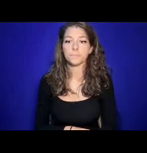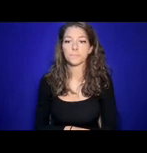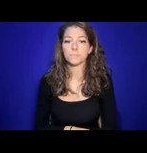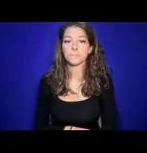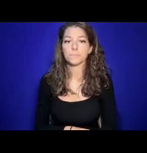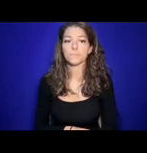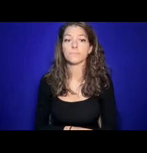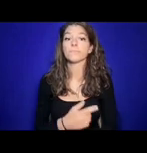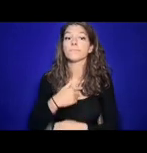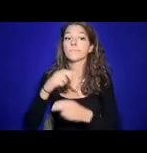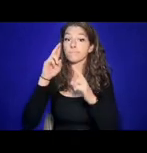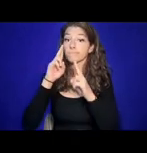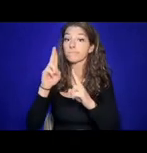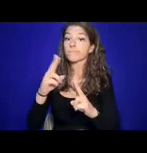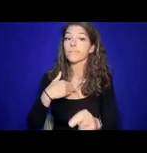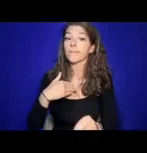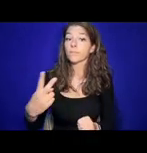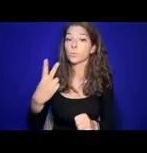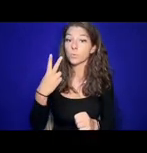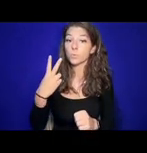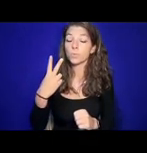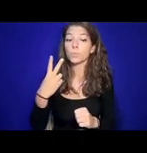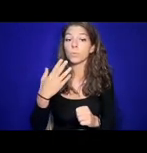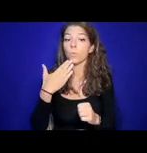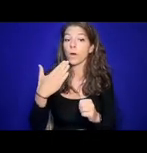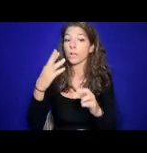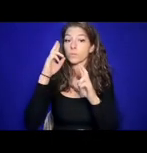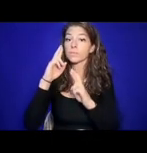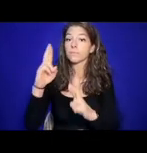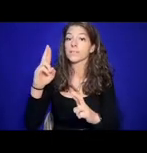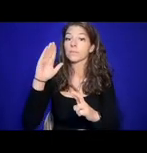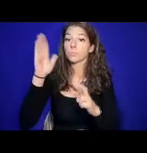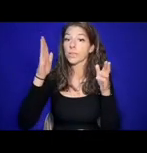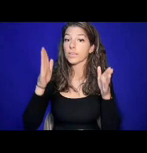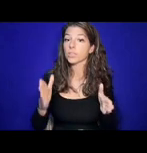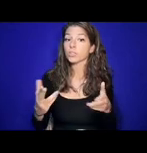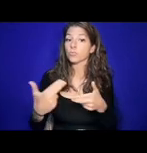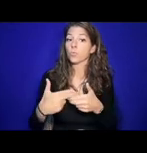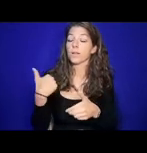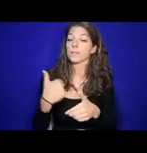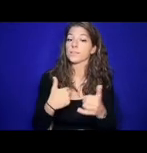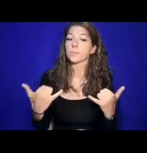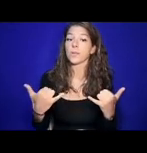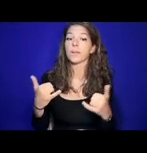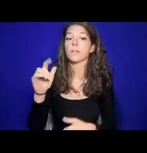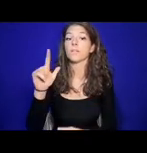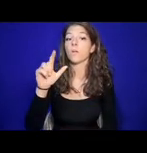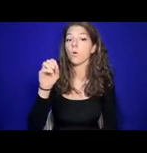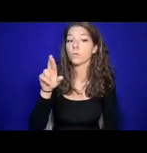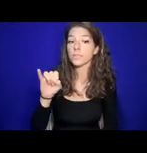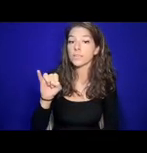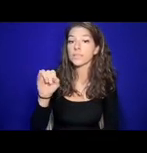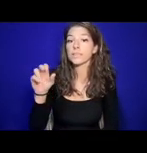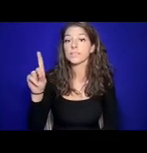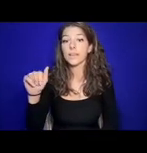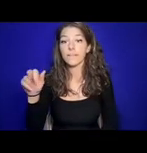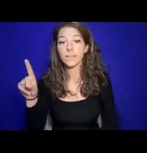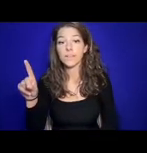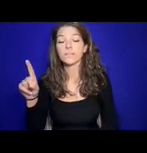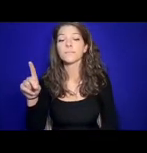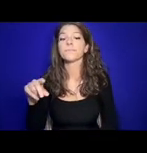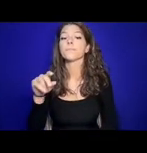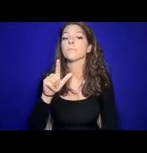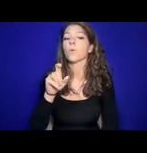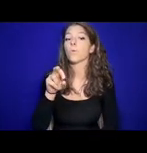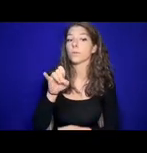I am honored to have two well-respected presenters join us today, Lauri and David. Lauri Maloney is